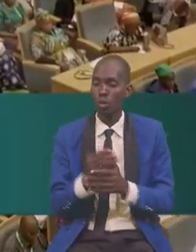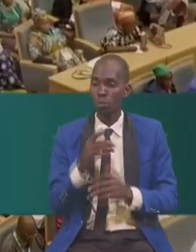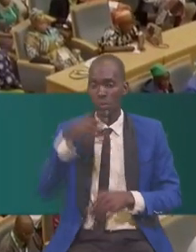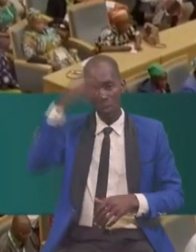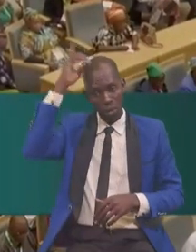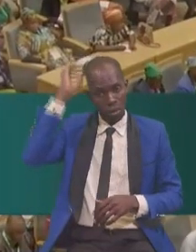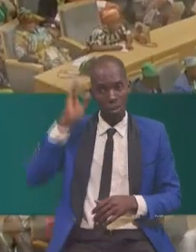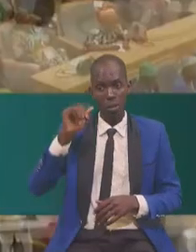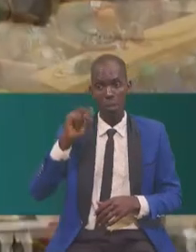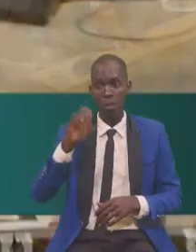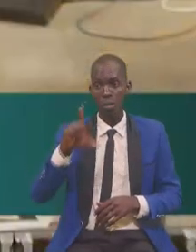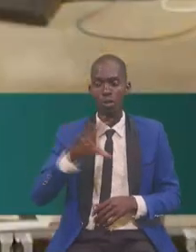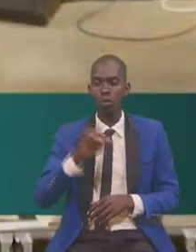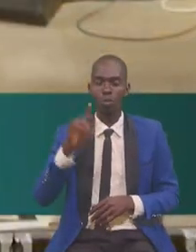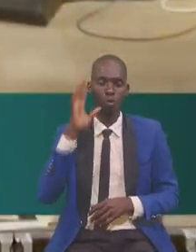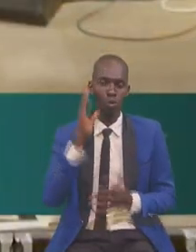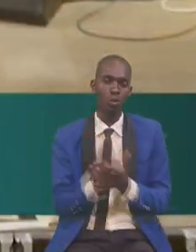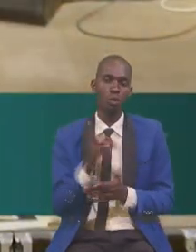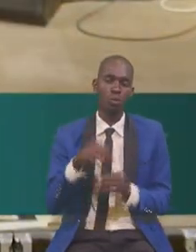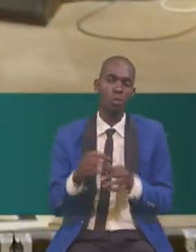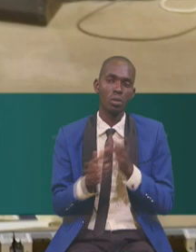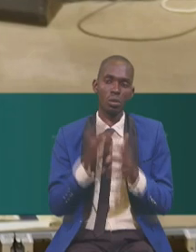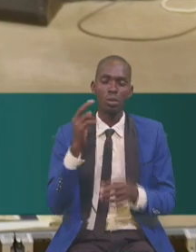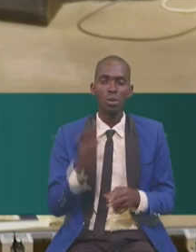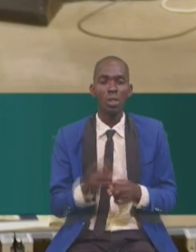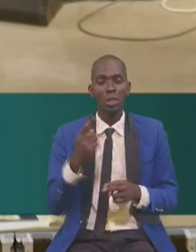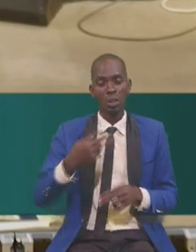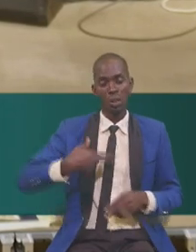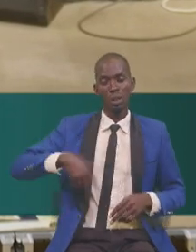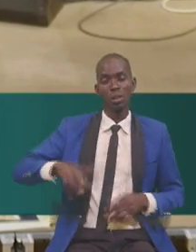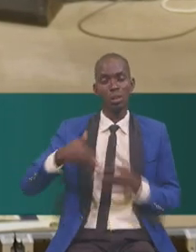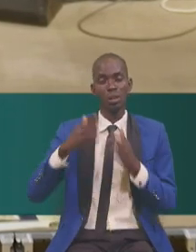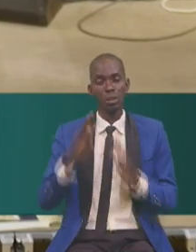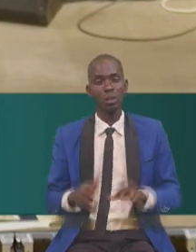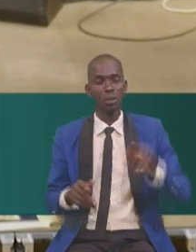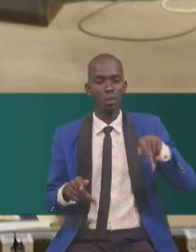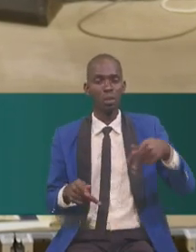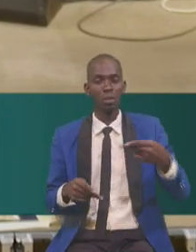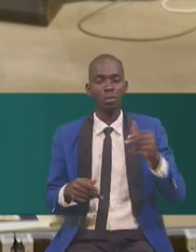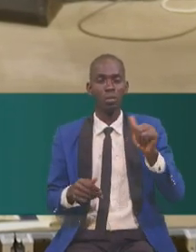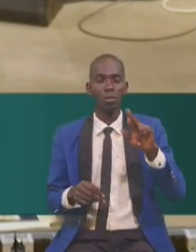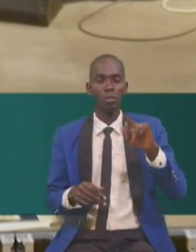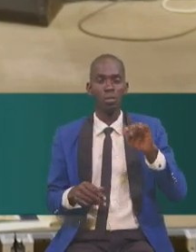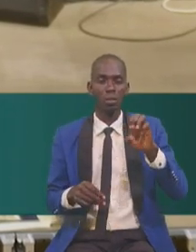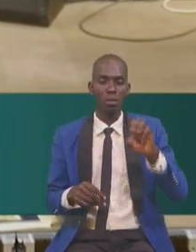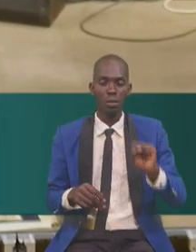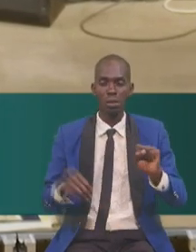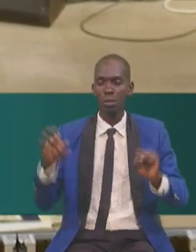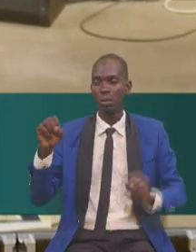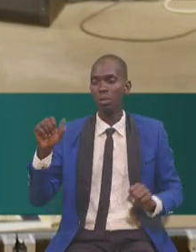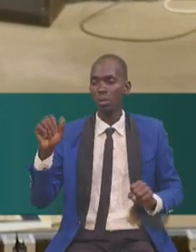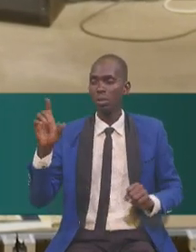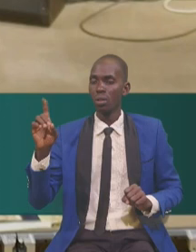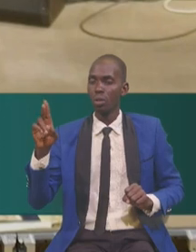Pharisees and the Sadducees and the Sanhedrin, they didn't stop Peter and James and John.